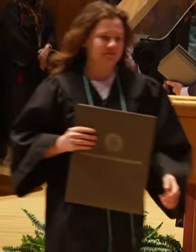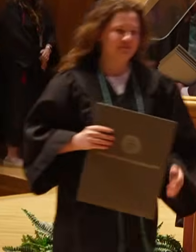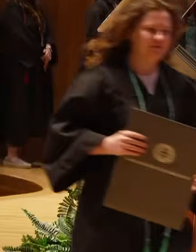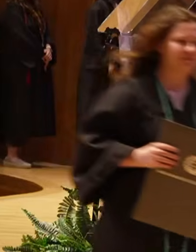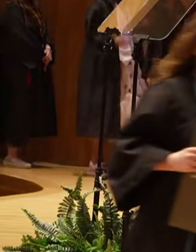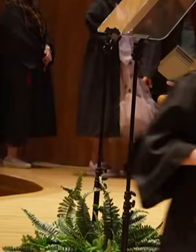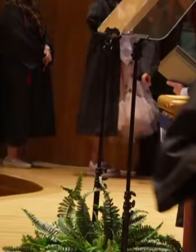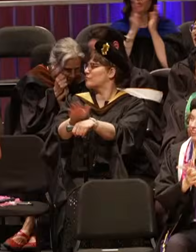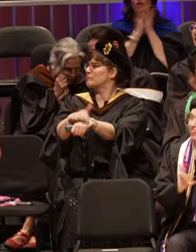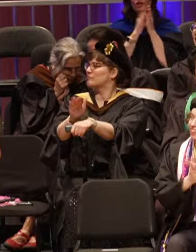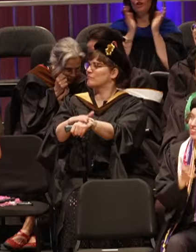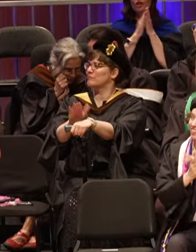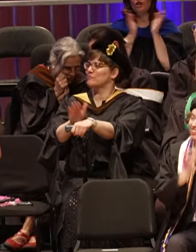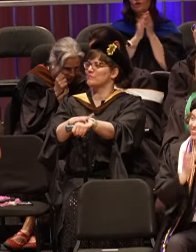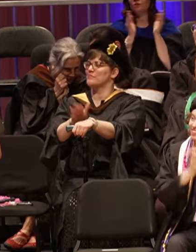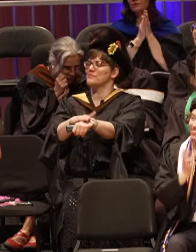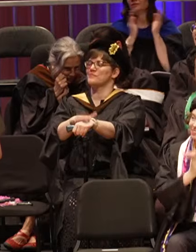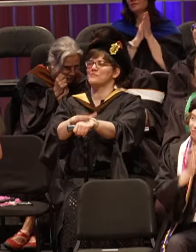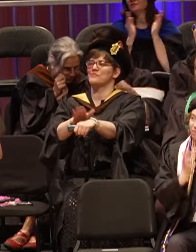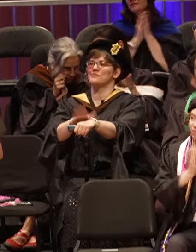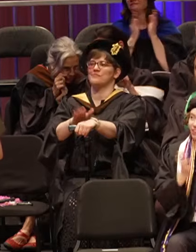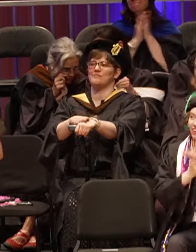Anique Davis.